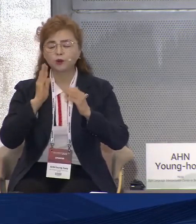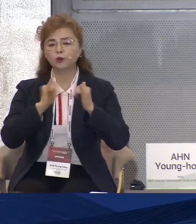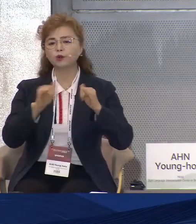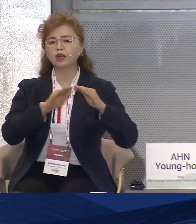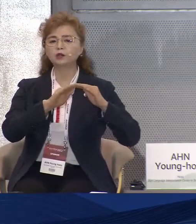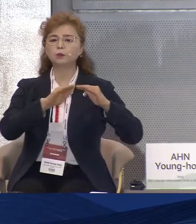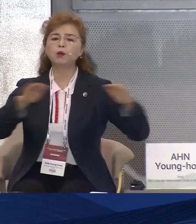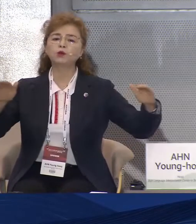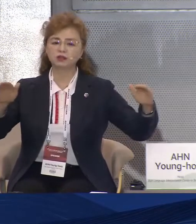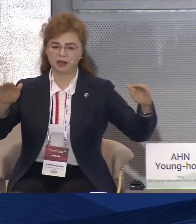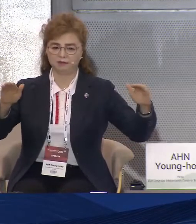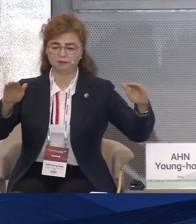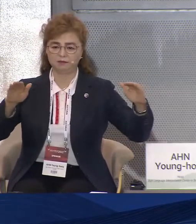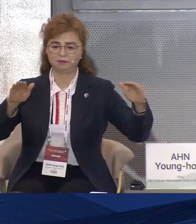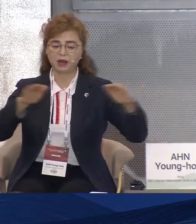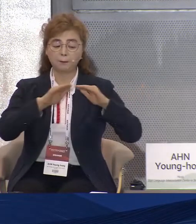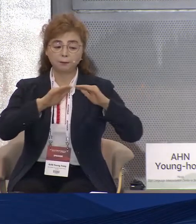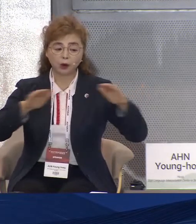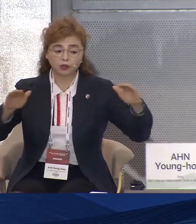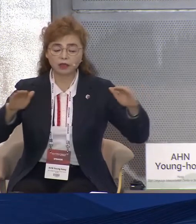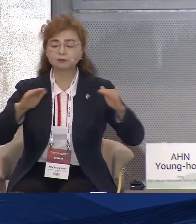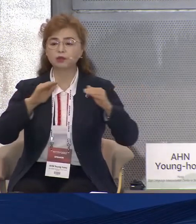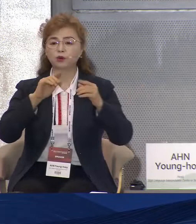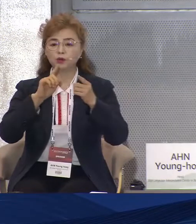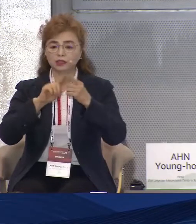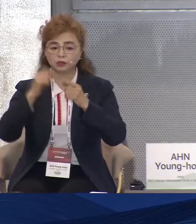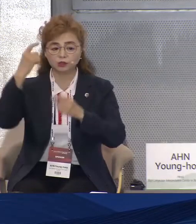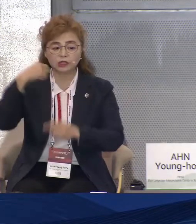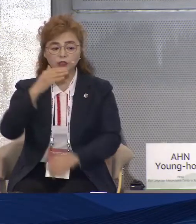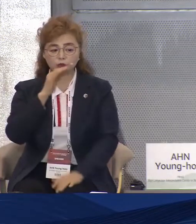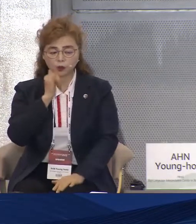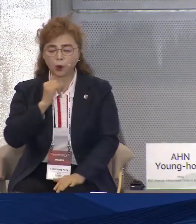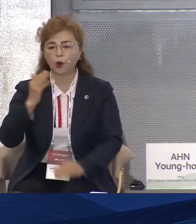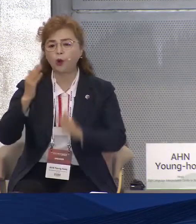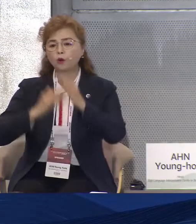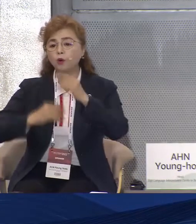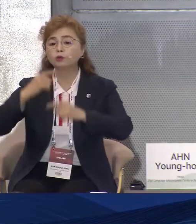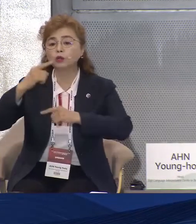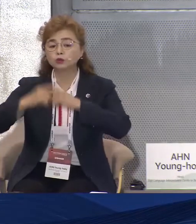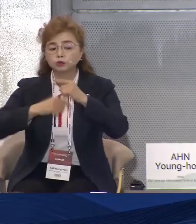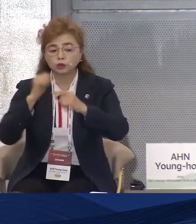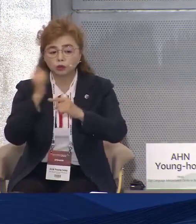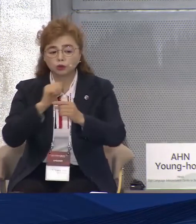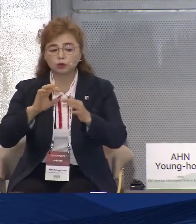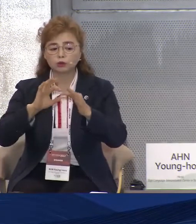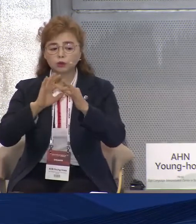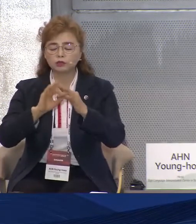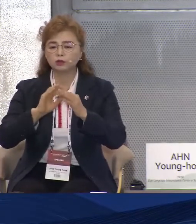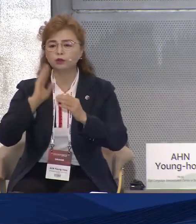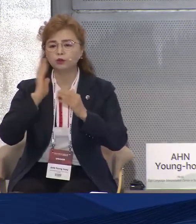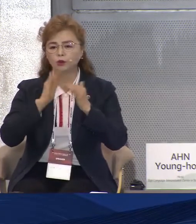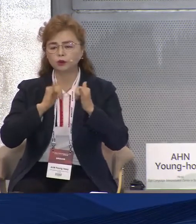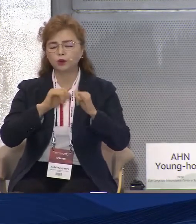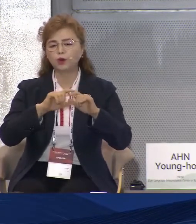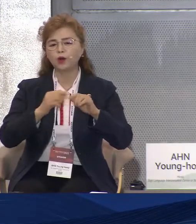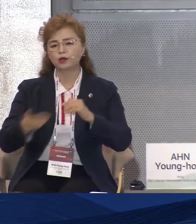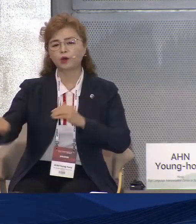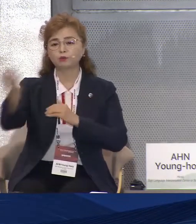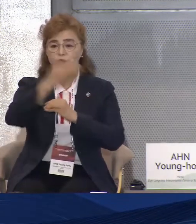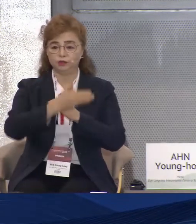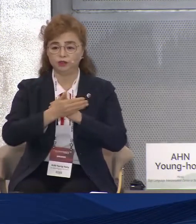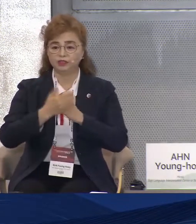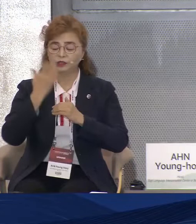are a Korean citizen. And people with hearing loss can feel equal through public sign